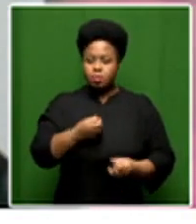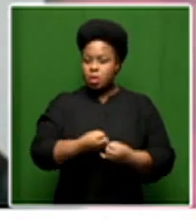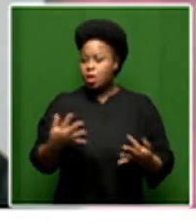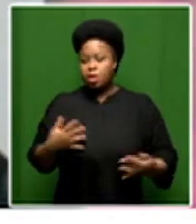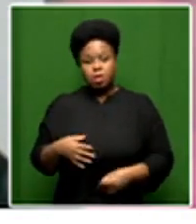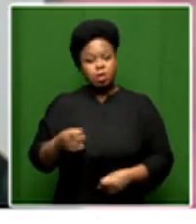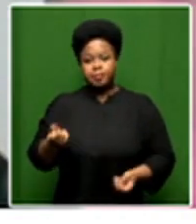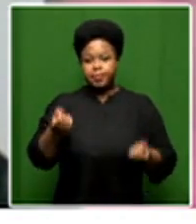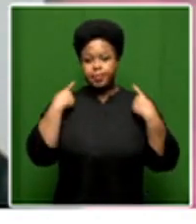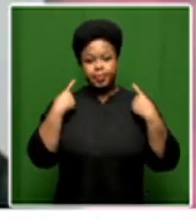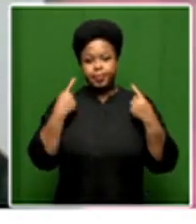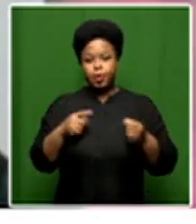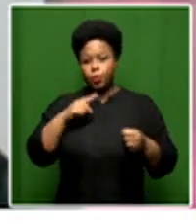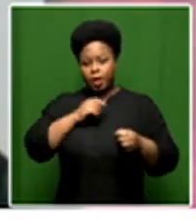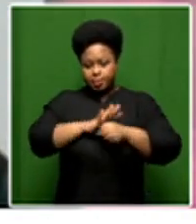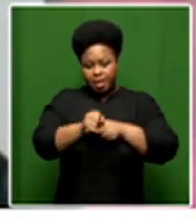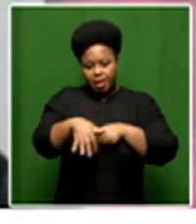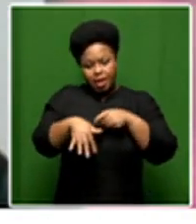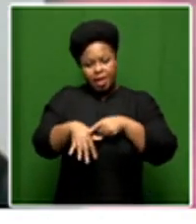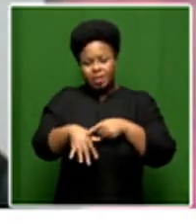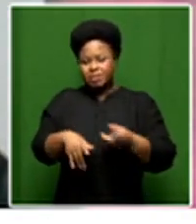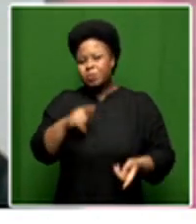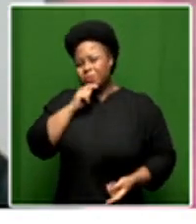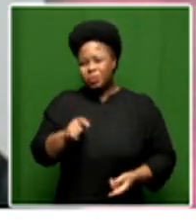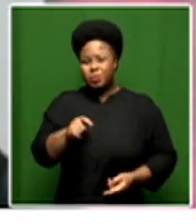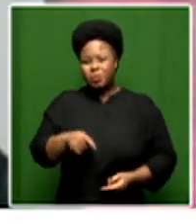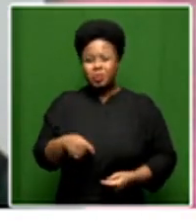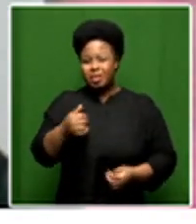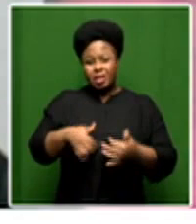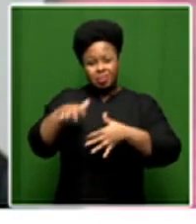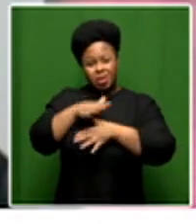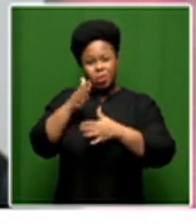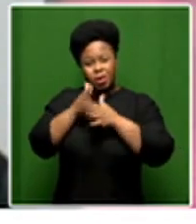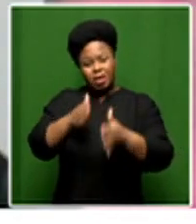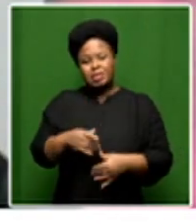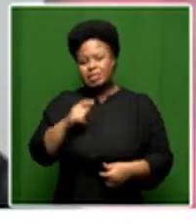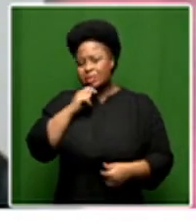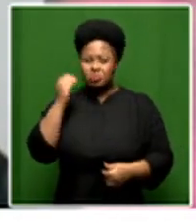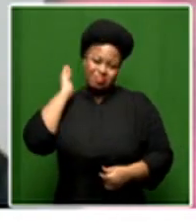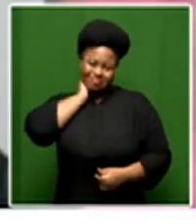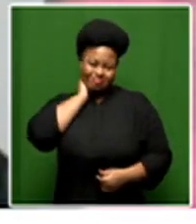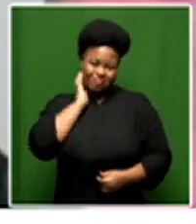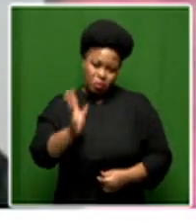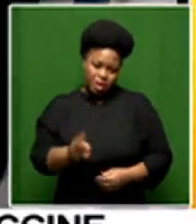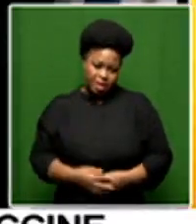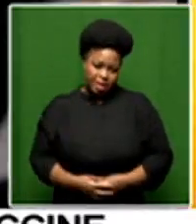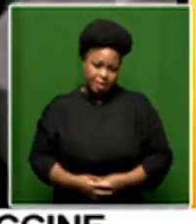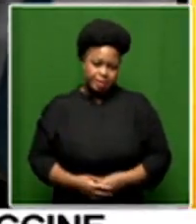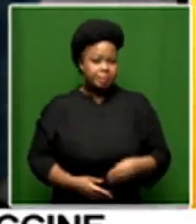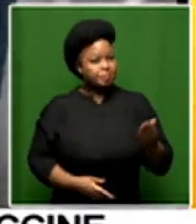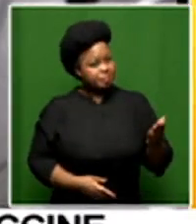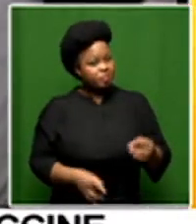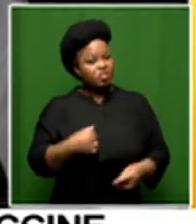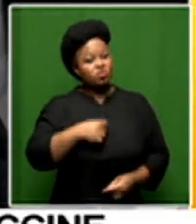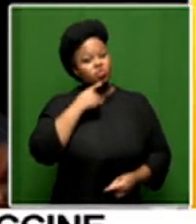the new variant that frontline workers are confronted with. So it's going to be a mountain to climb. You know, Mr. Saphetha,